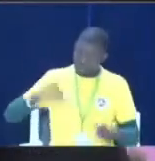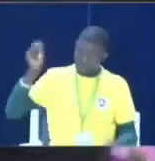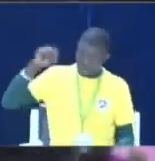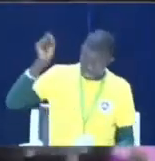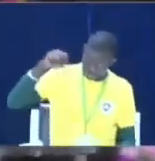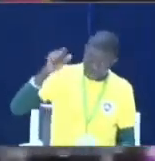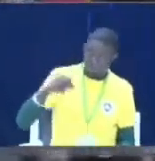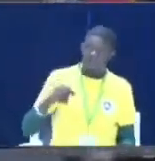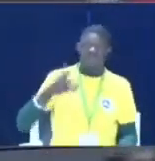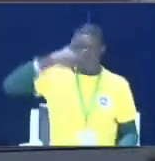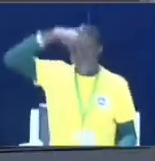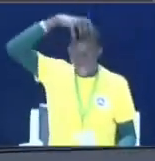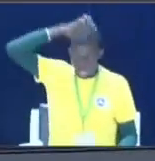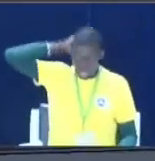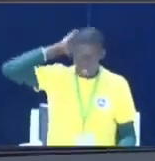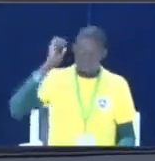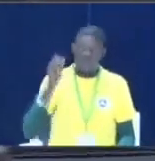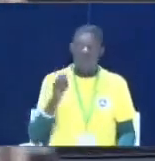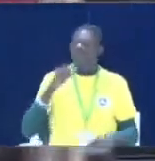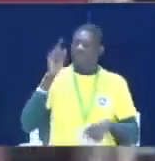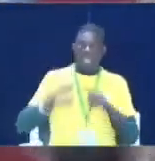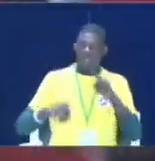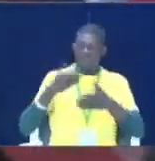A lion does not give birth to a dog.